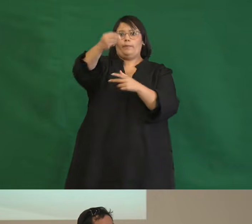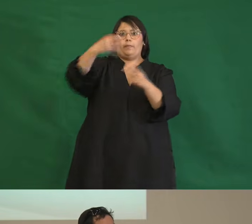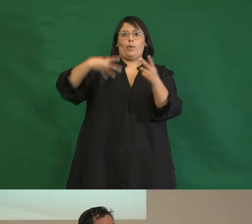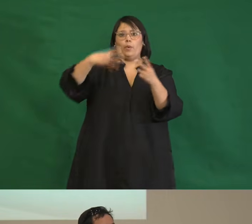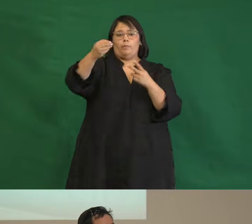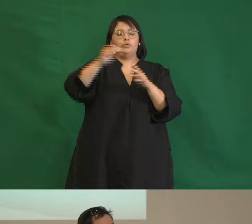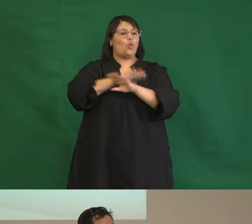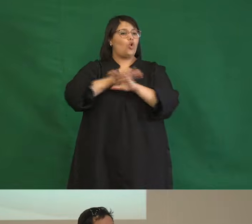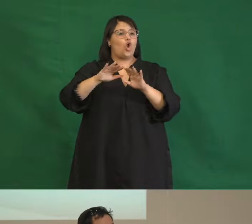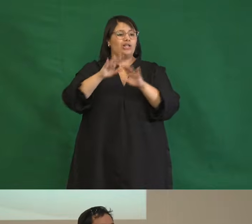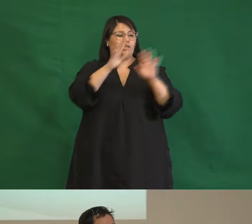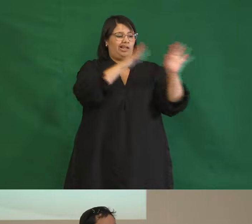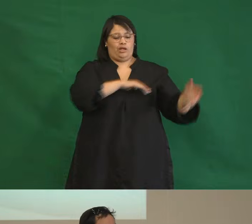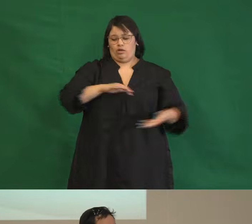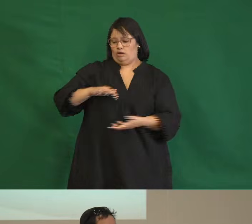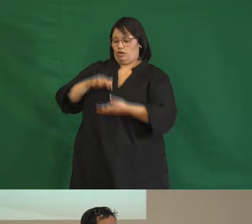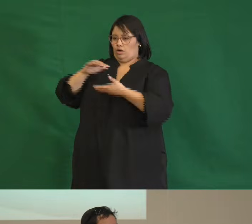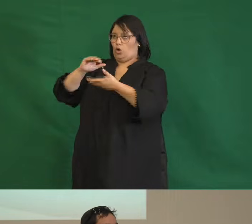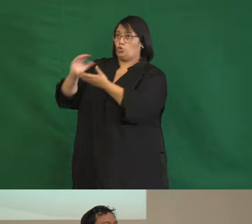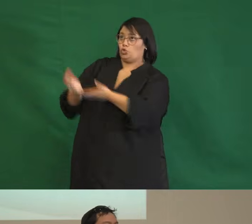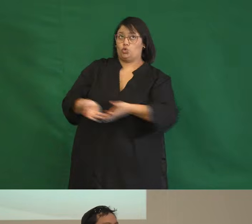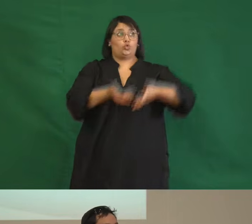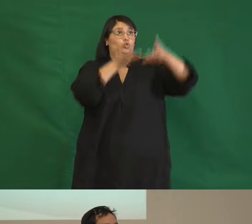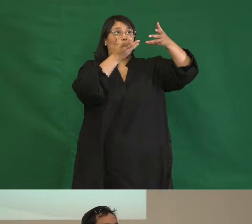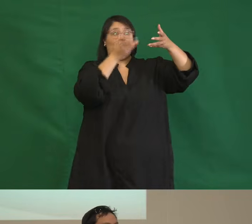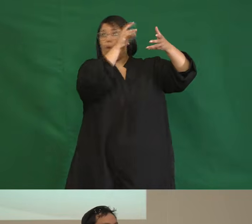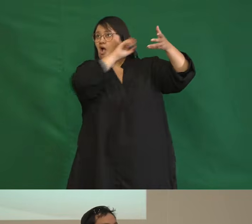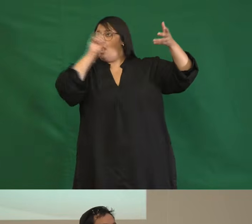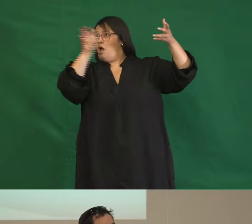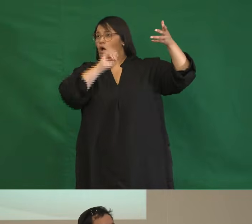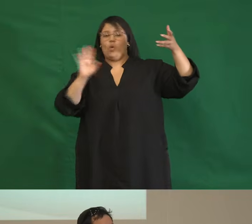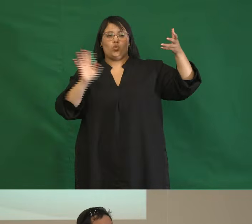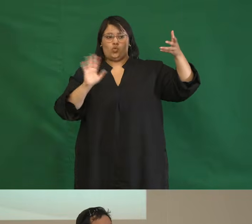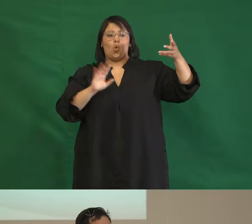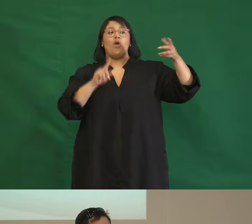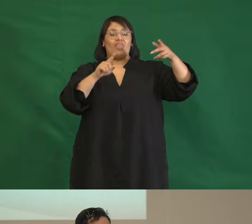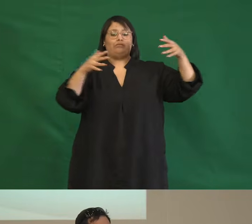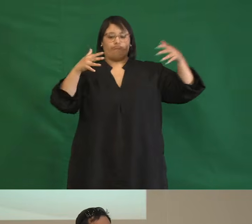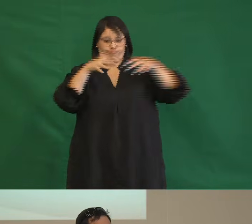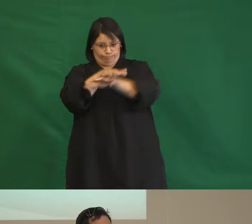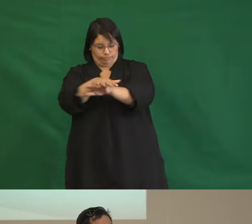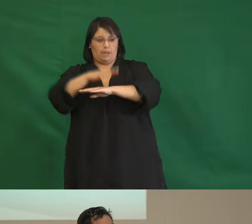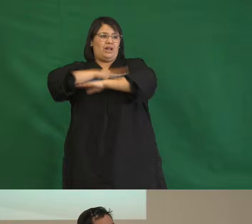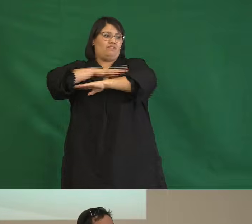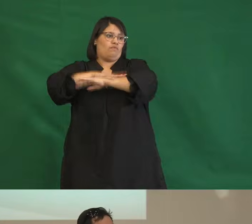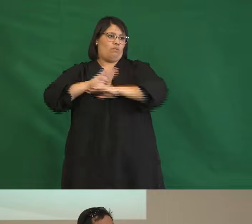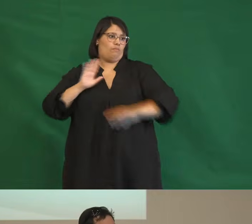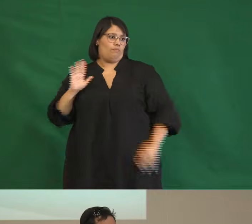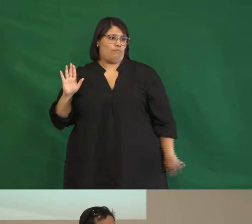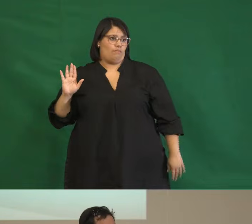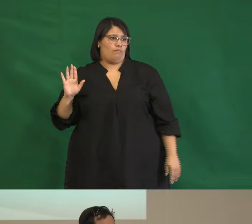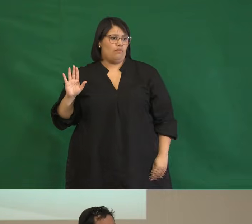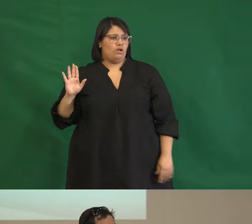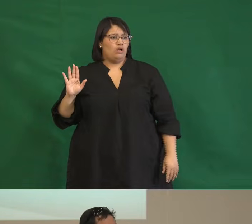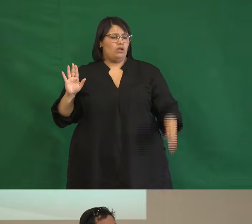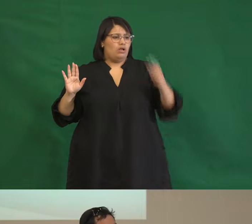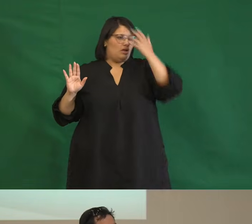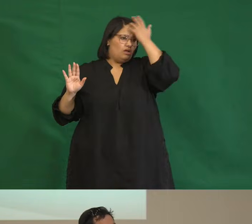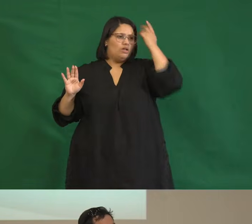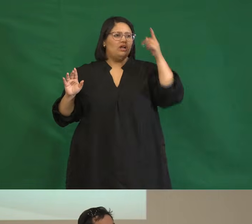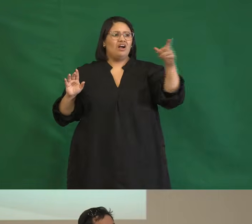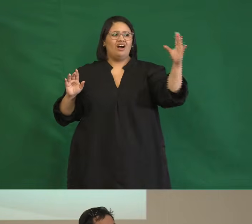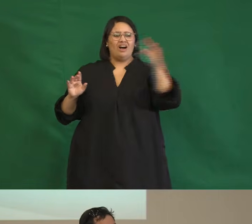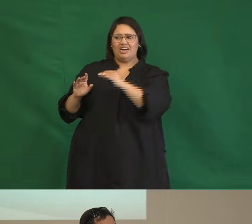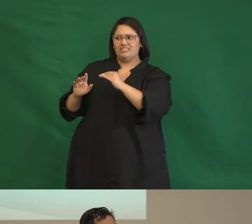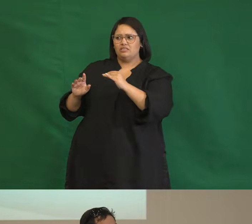it's not packaged, it's literally a video that's embedded into the platform. Does that answer the question? How do you guys do that in